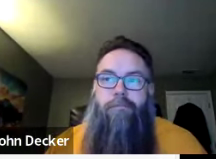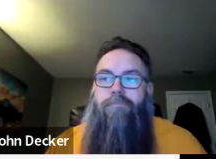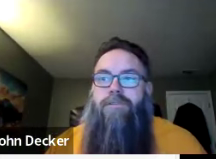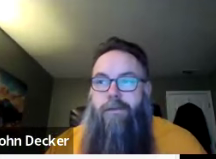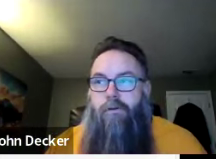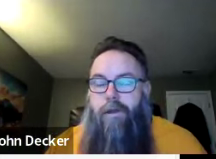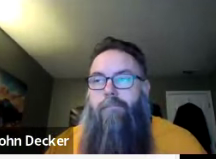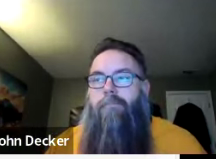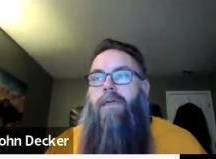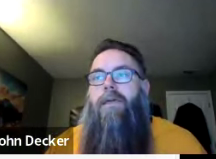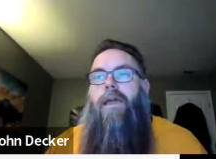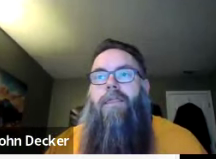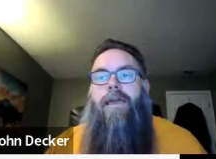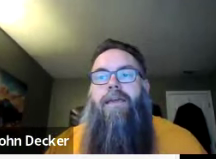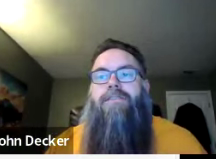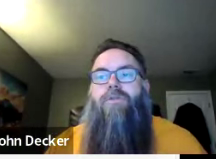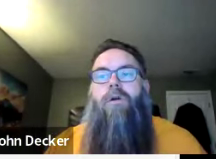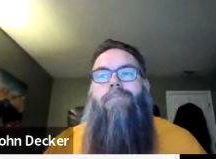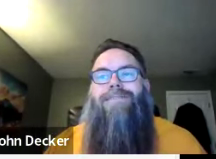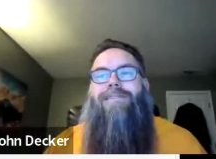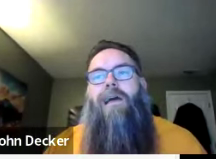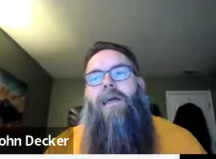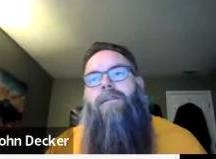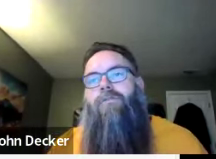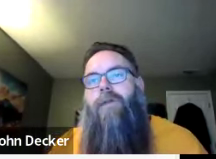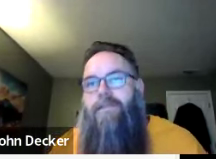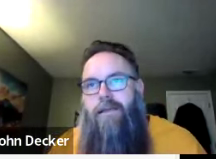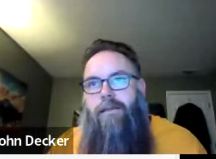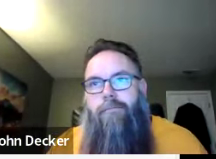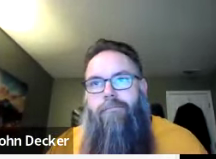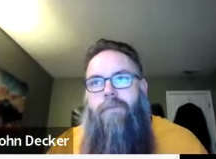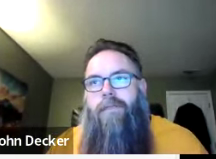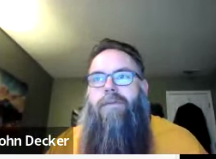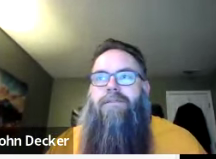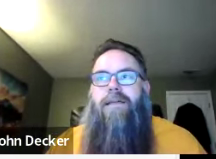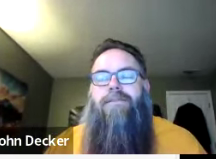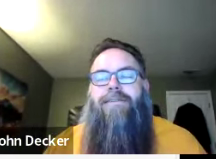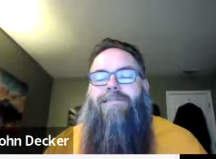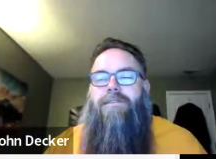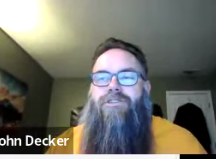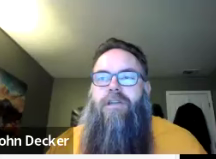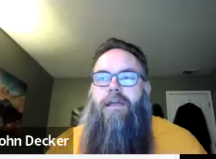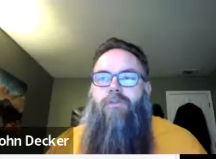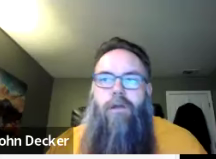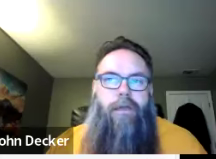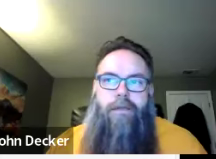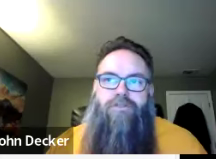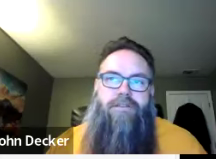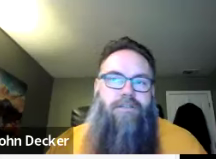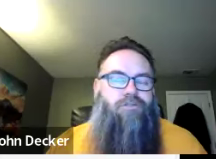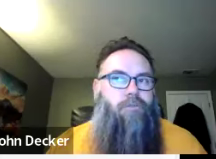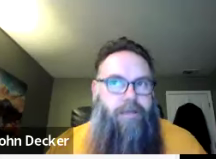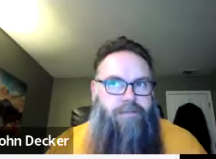a regular day program. In that case, you are misaligned in the rate study. That means that since the